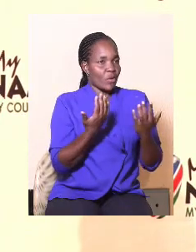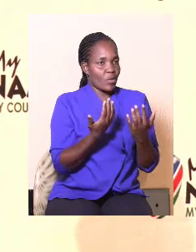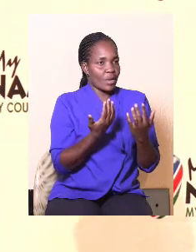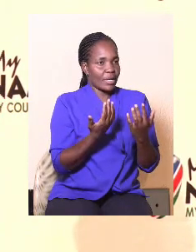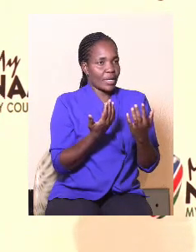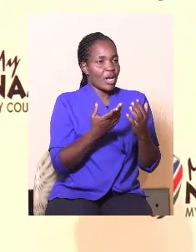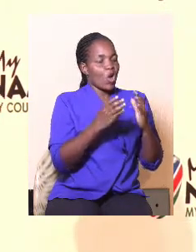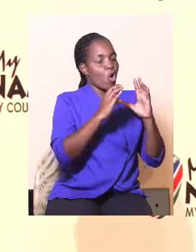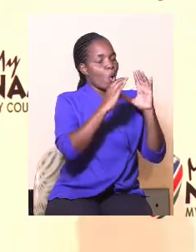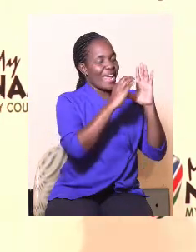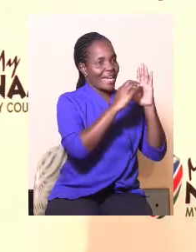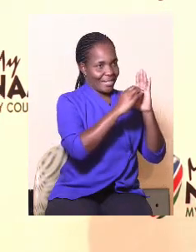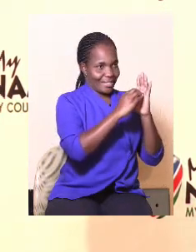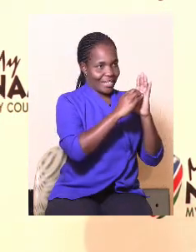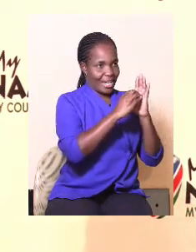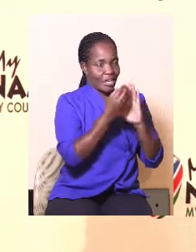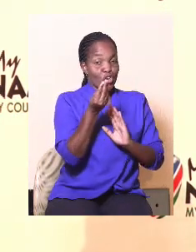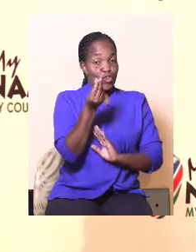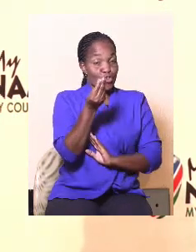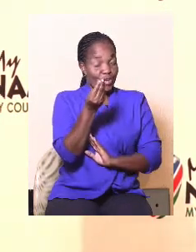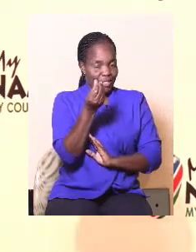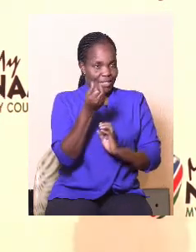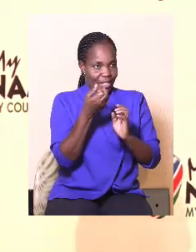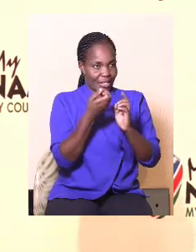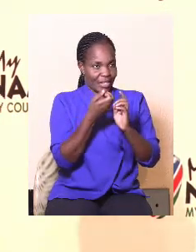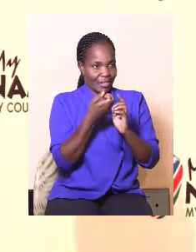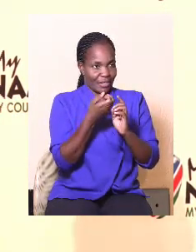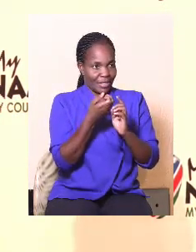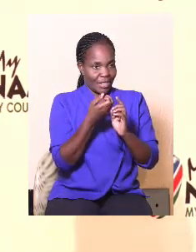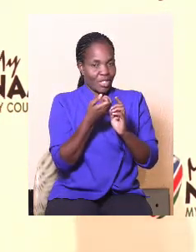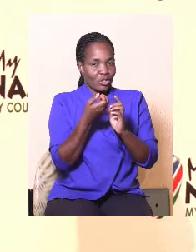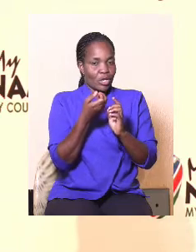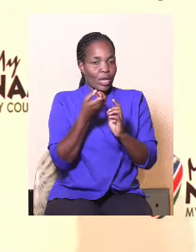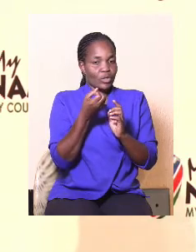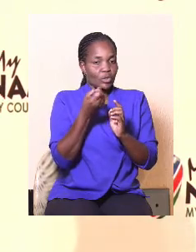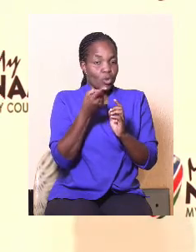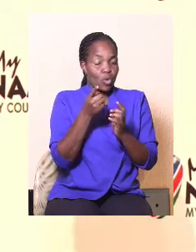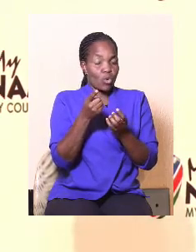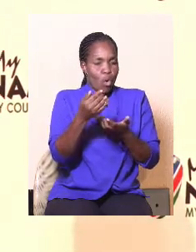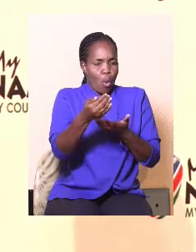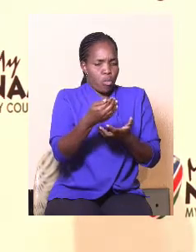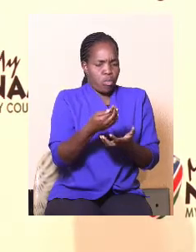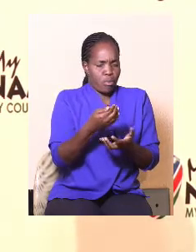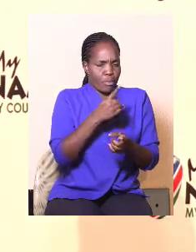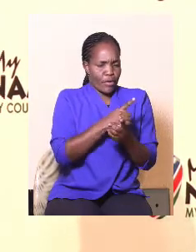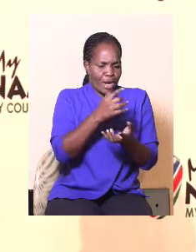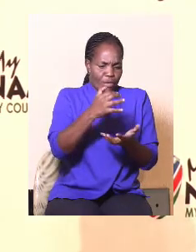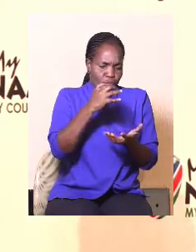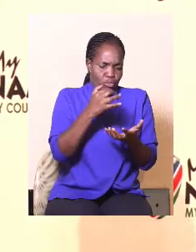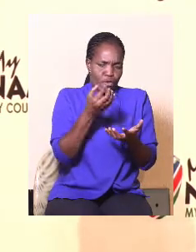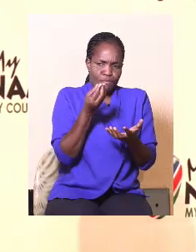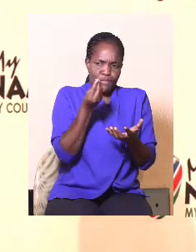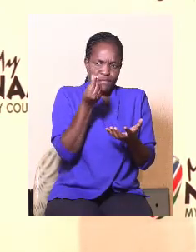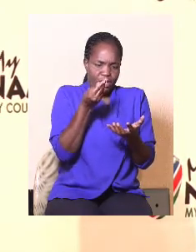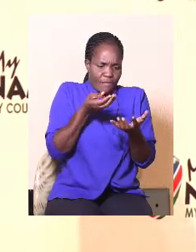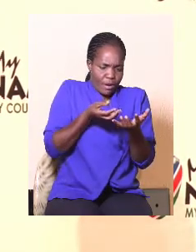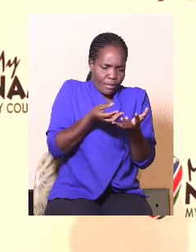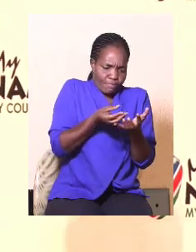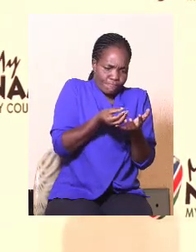Fund, but there are specific issues that he has to observe. One of it is